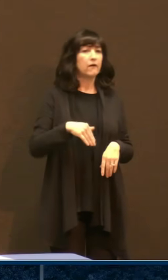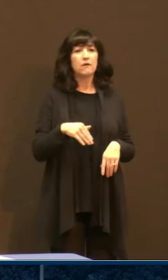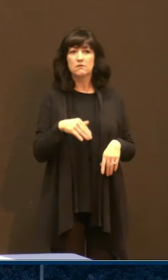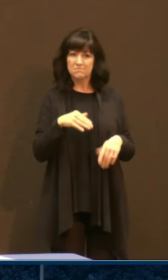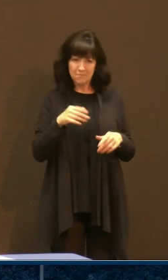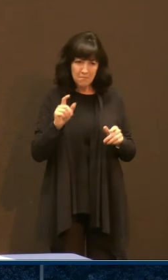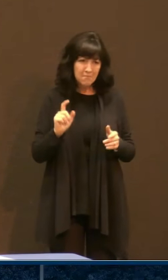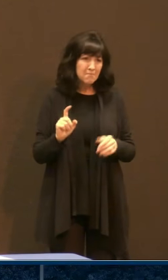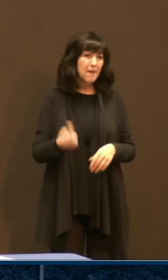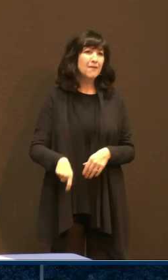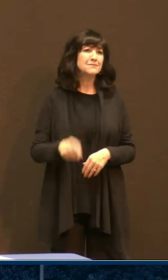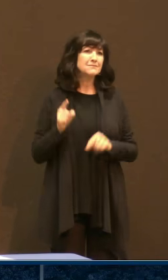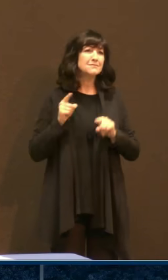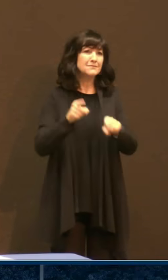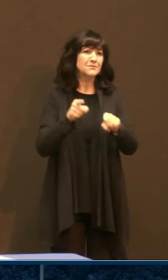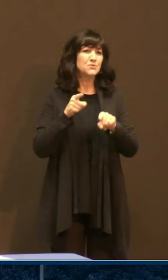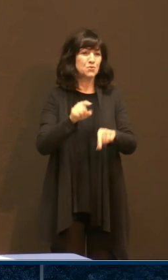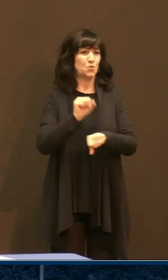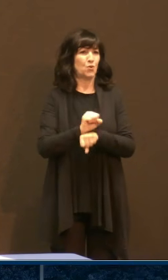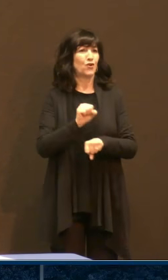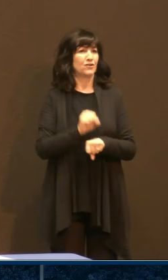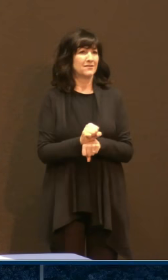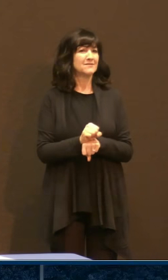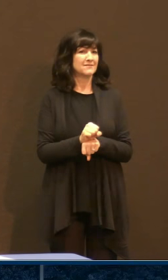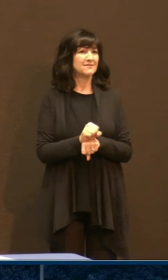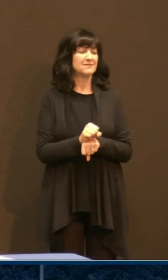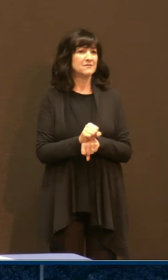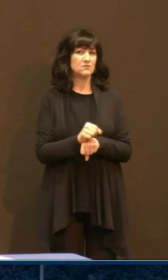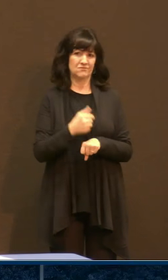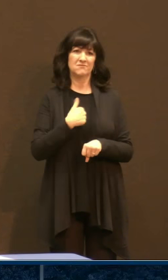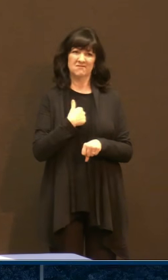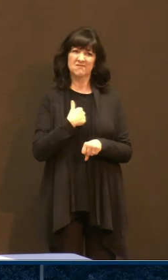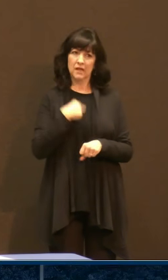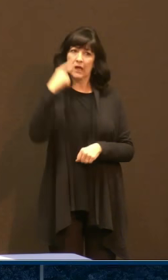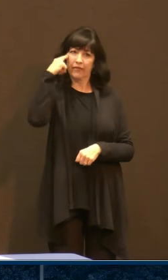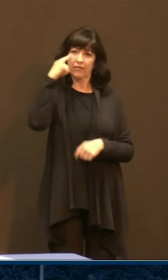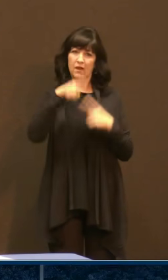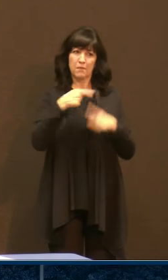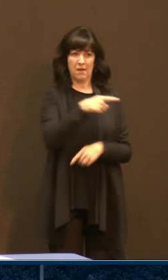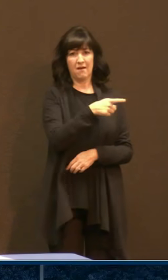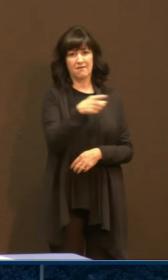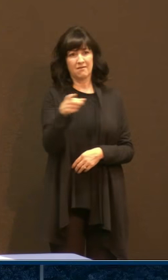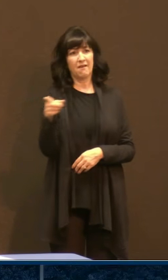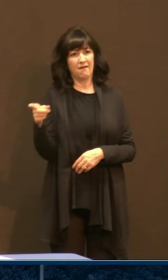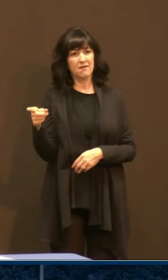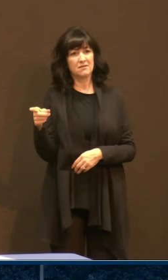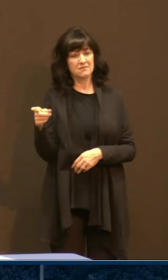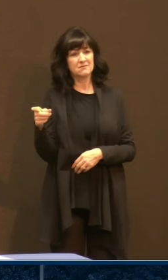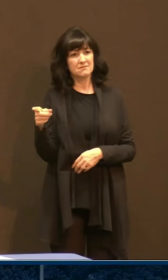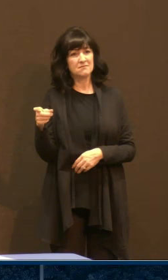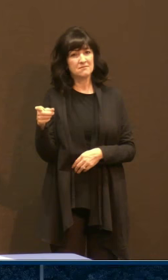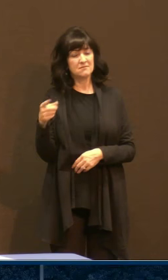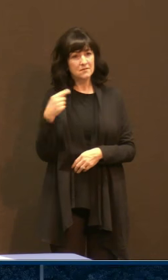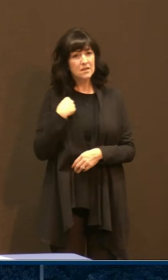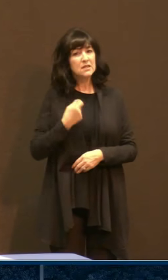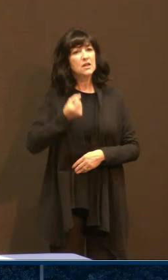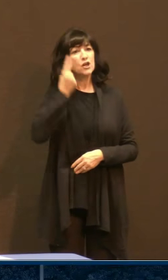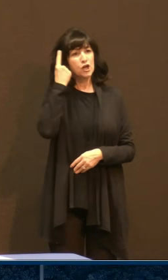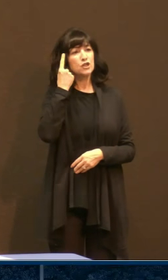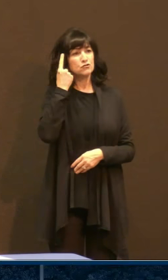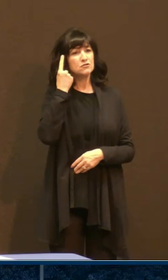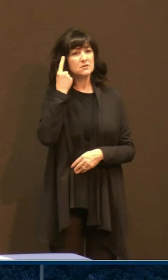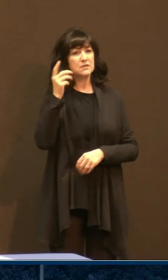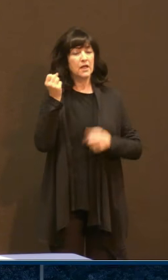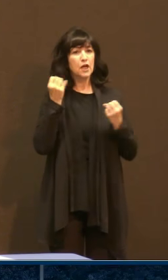reopen, gradually go back to normal, I want you to know that I think about that pain, that trauma, that suffering that we're